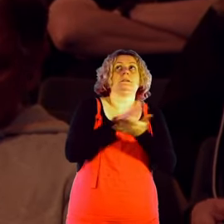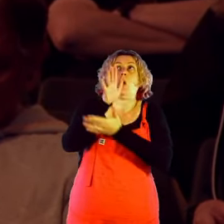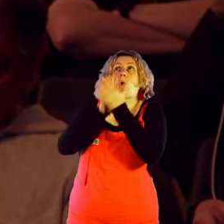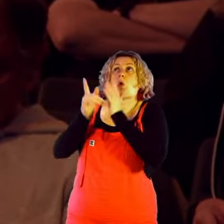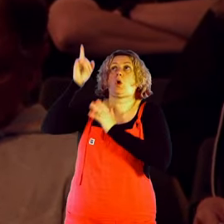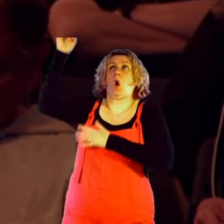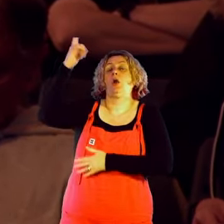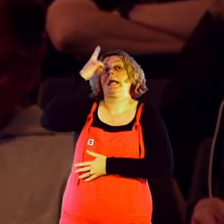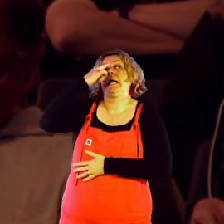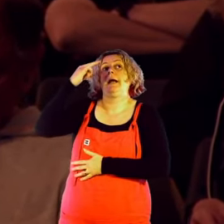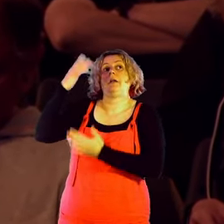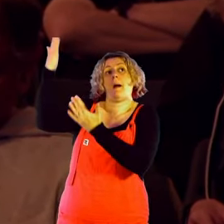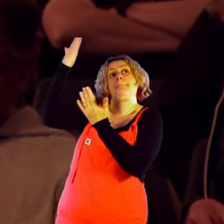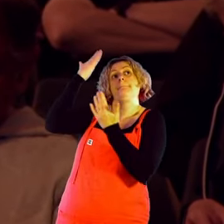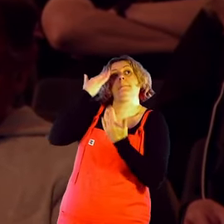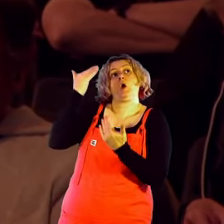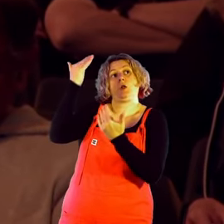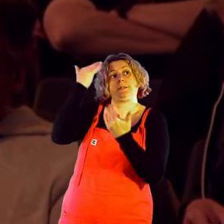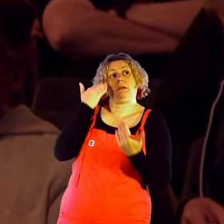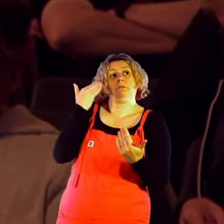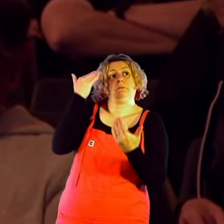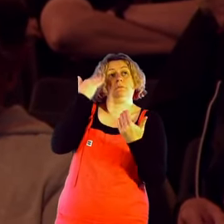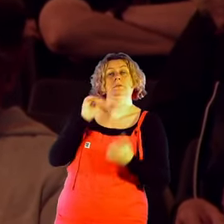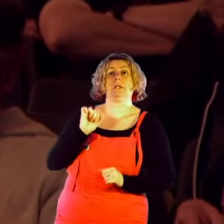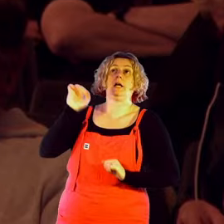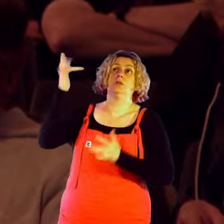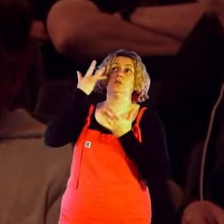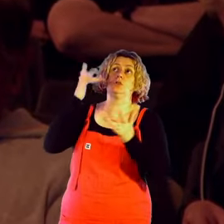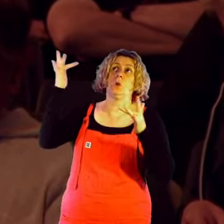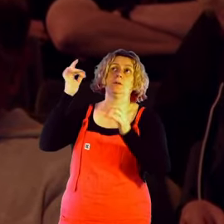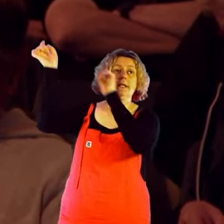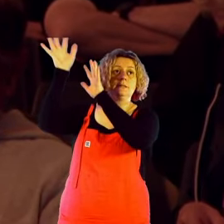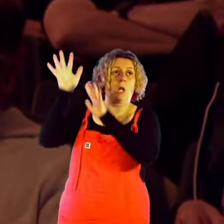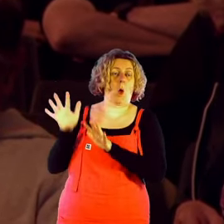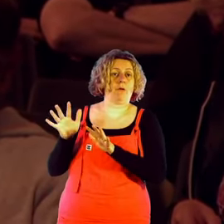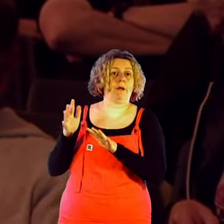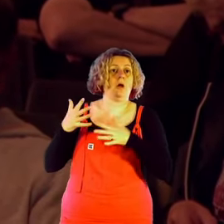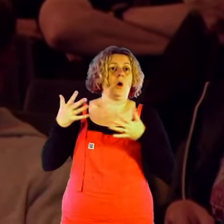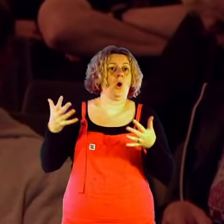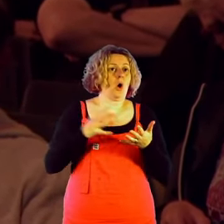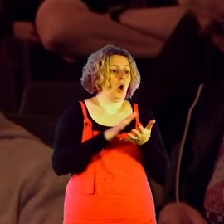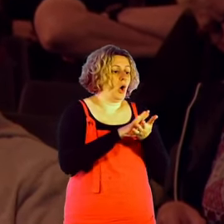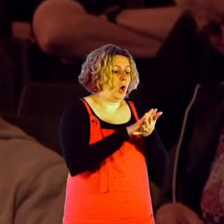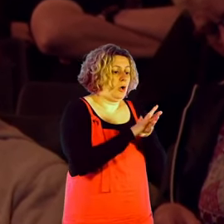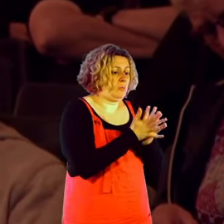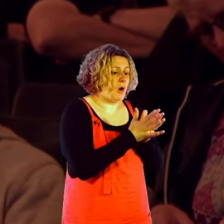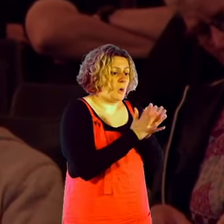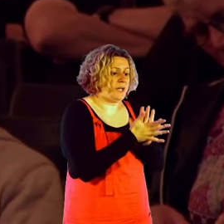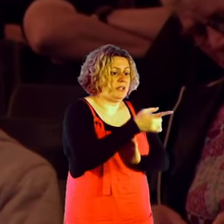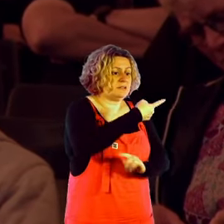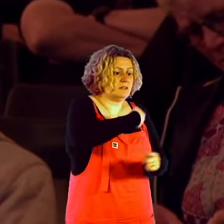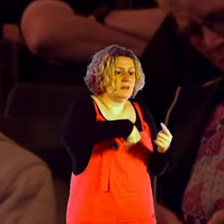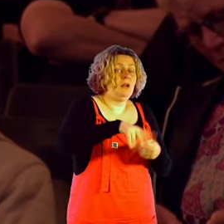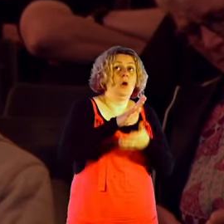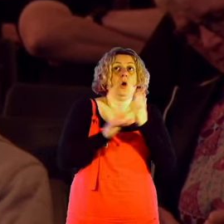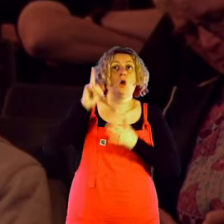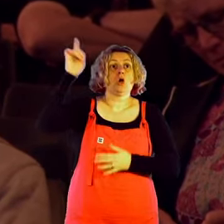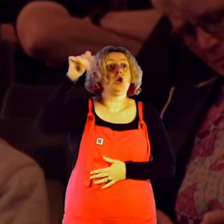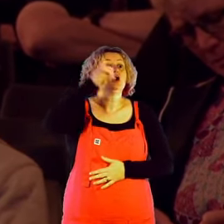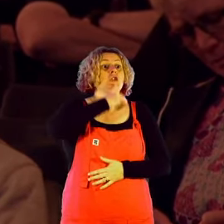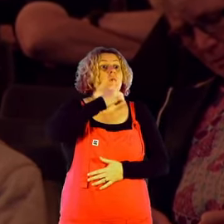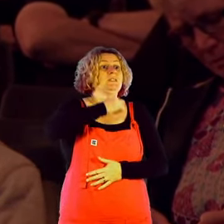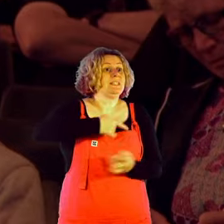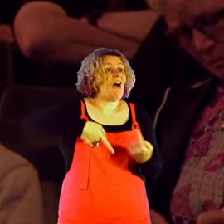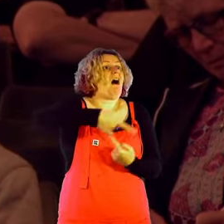God uses us, the fact that God uses us in our brokenness, and we can still see him at work in us, that brings him lots of glory